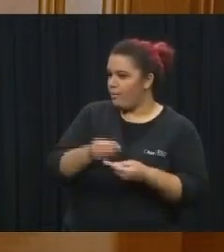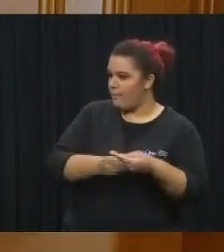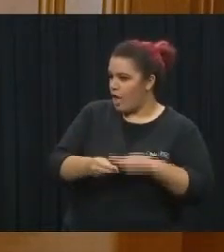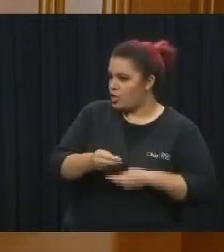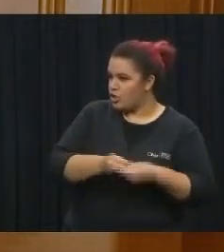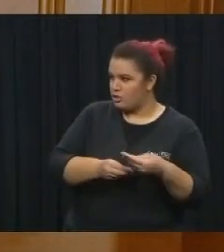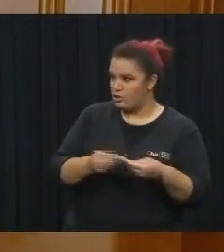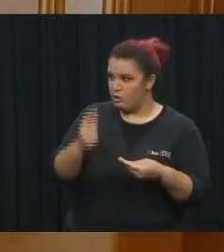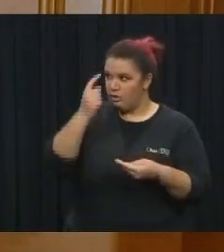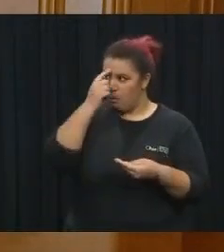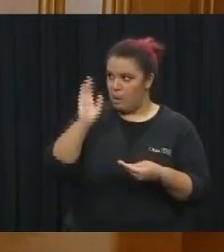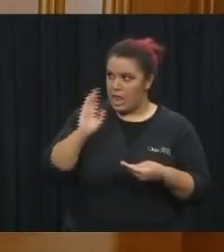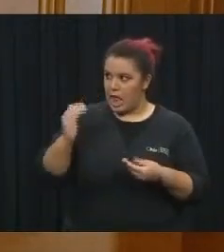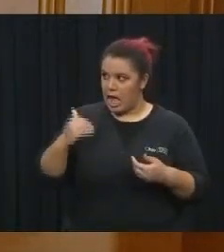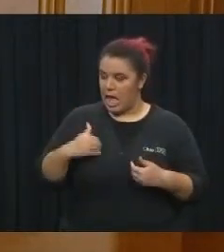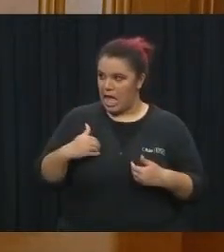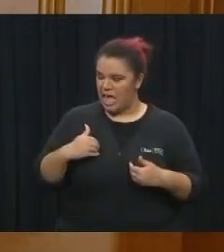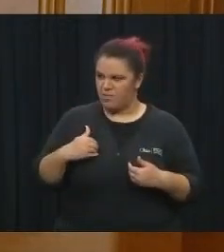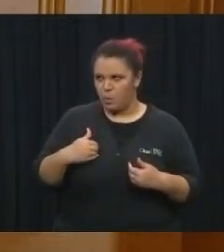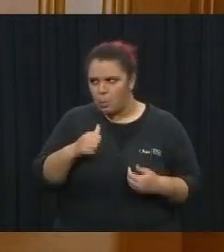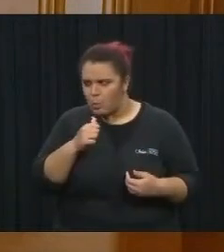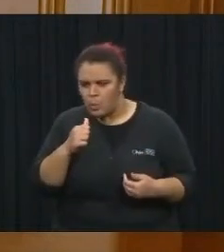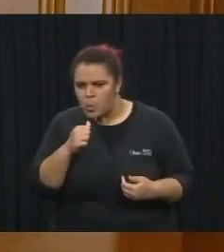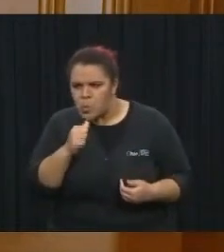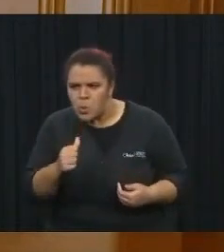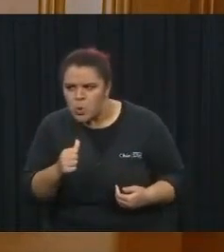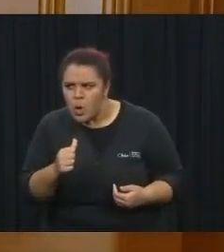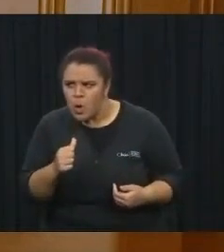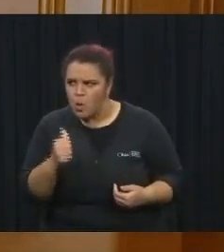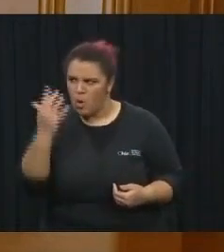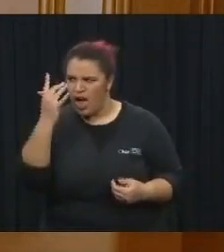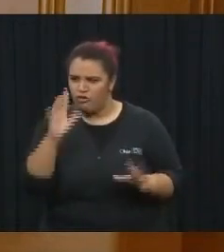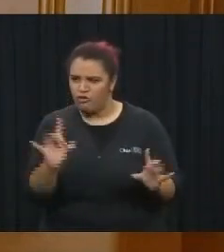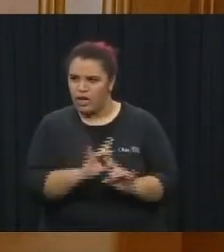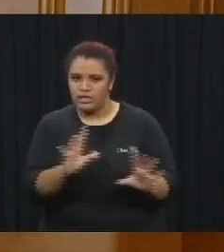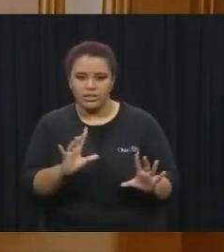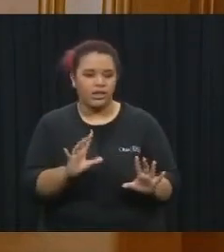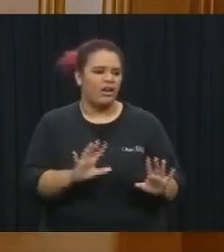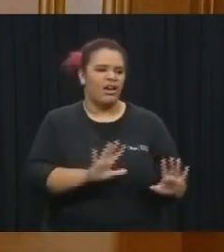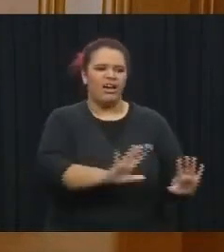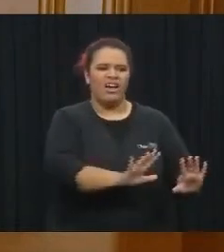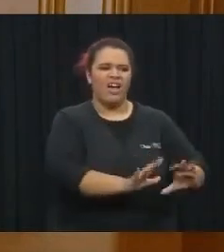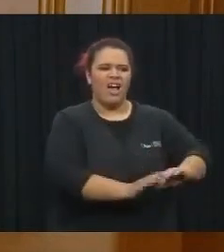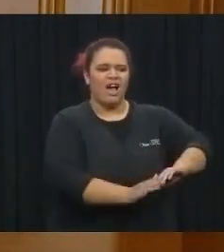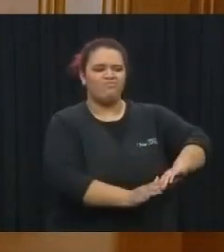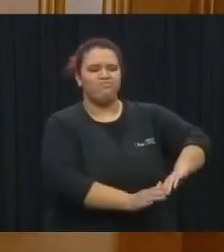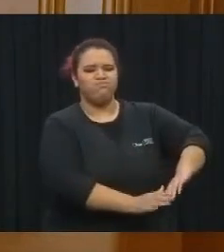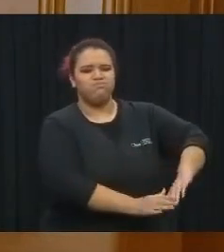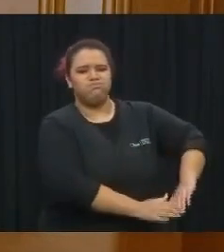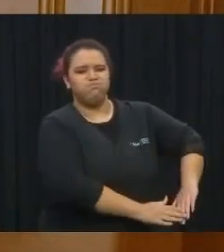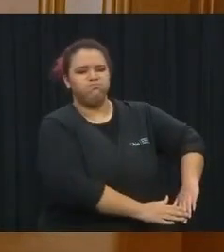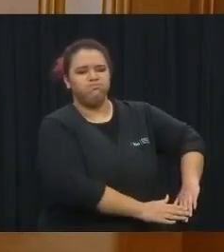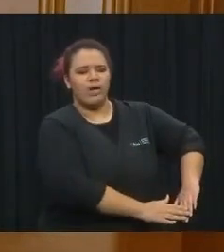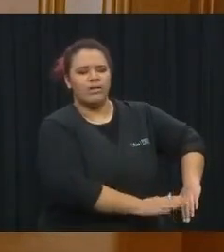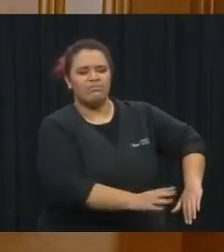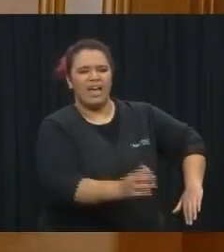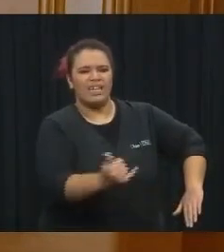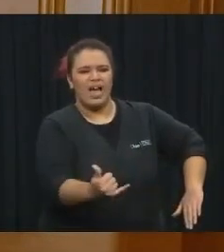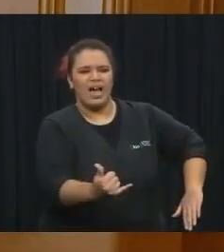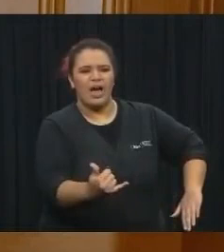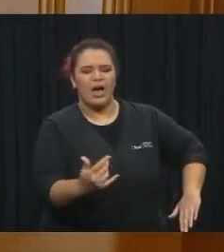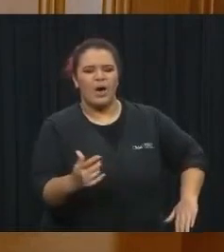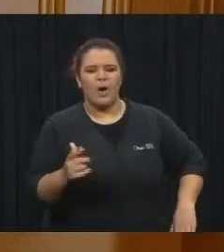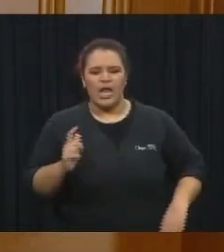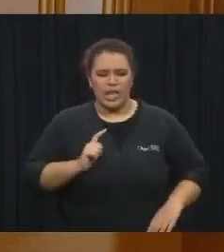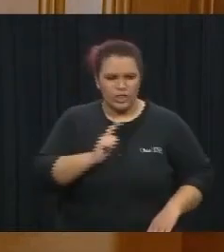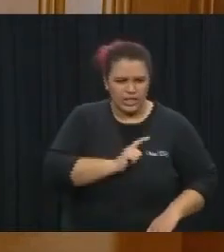to the legislature again. We'll talk to the leadership and see what is essential. But I think for all